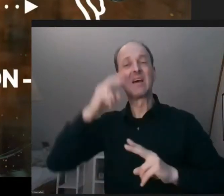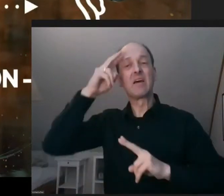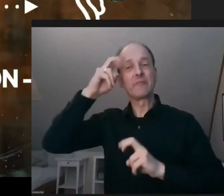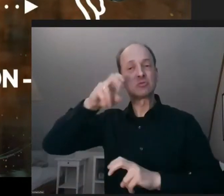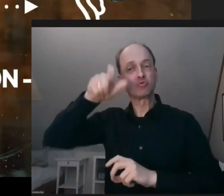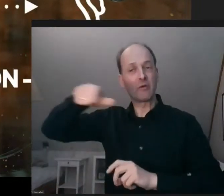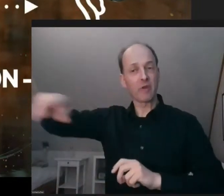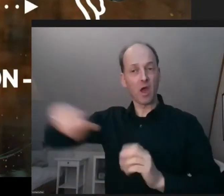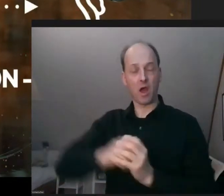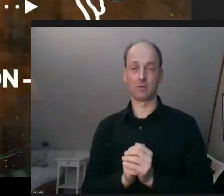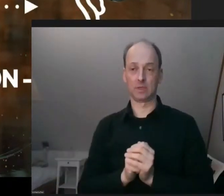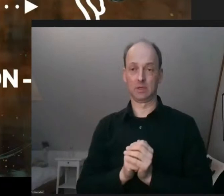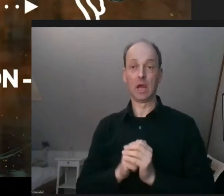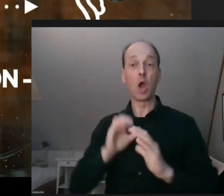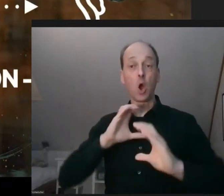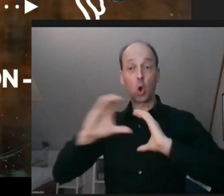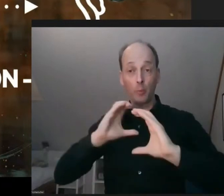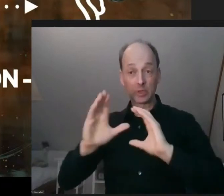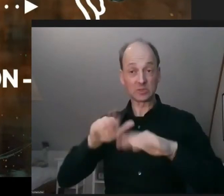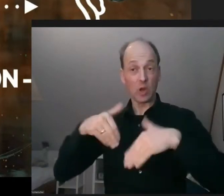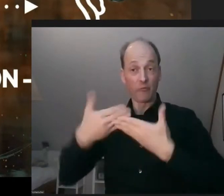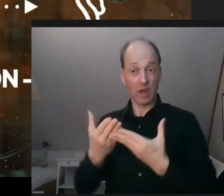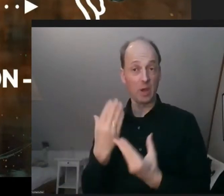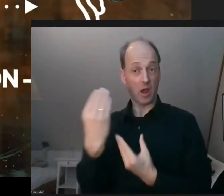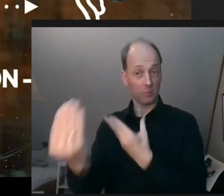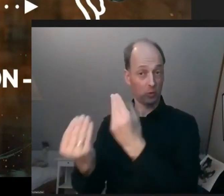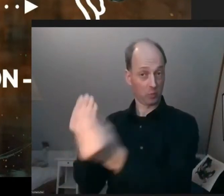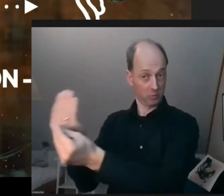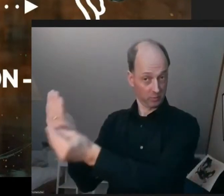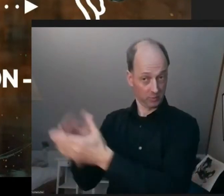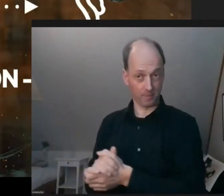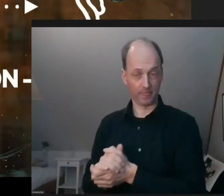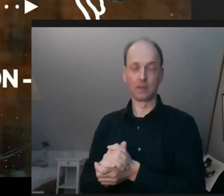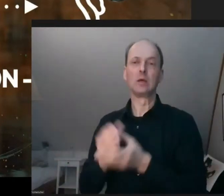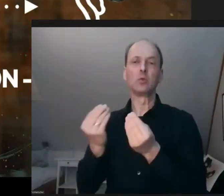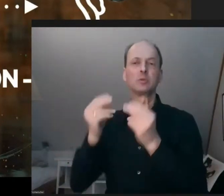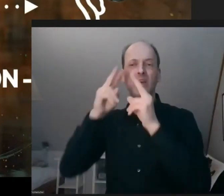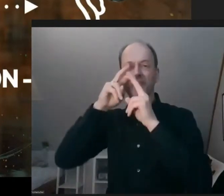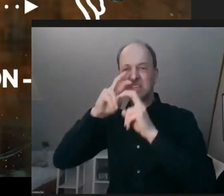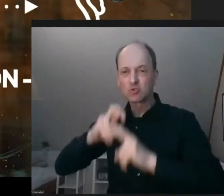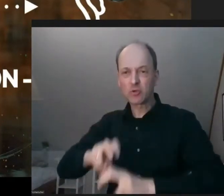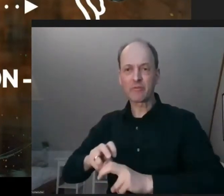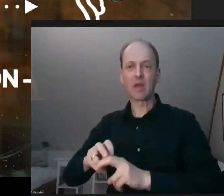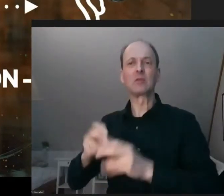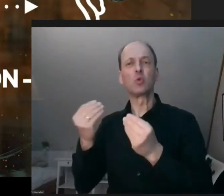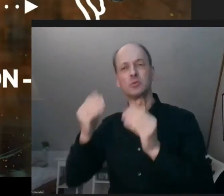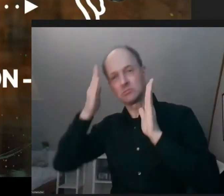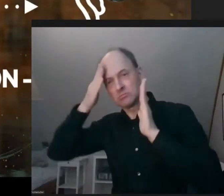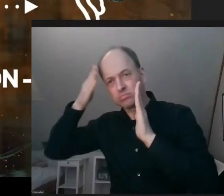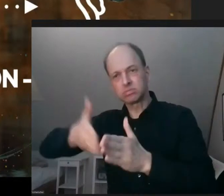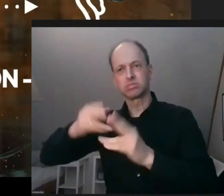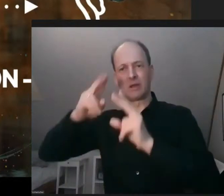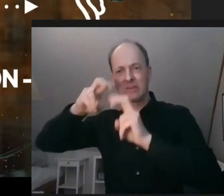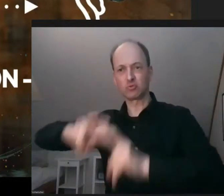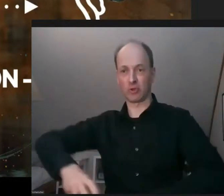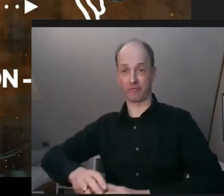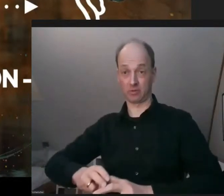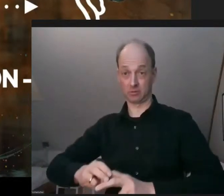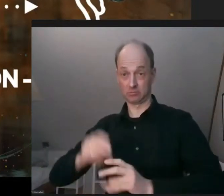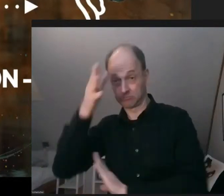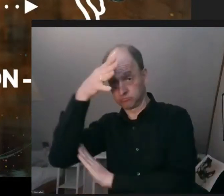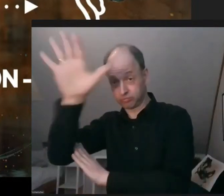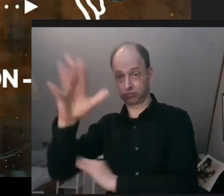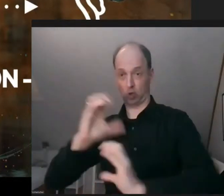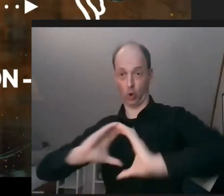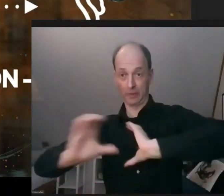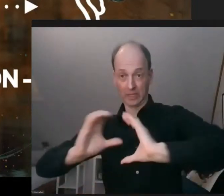scientists are the ones who have taken this responsibility. They are scientists, not